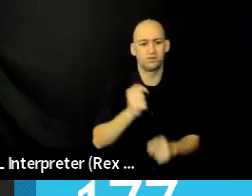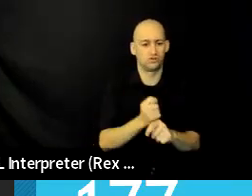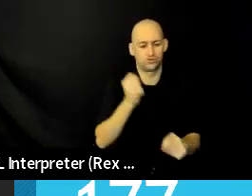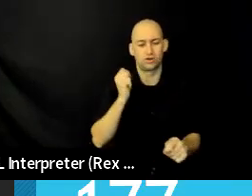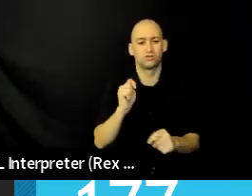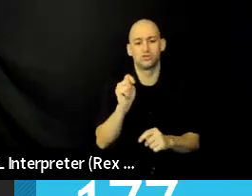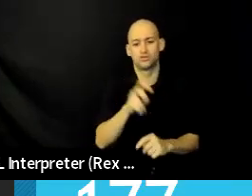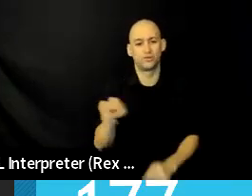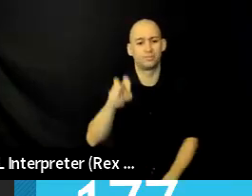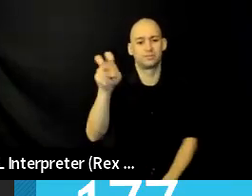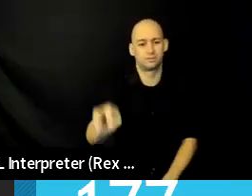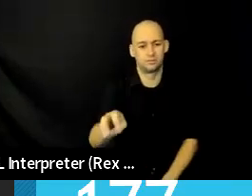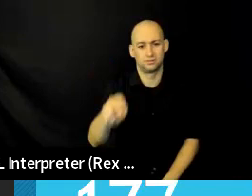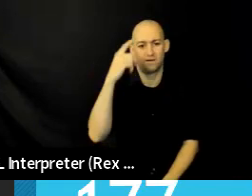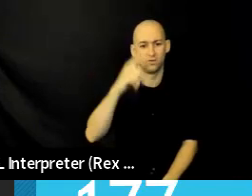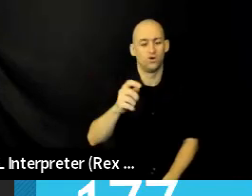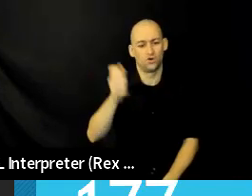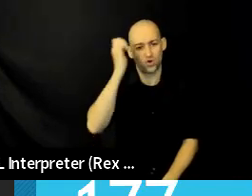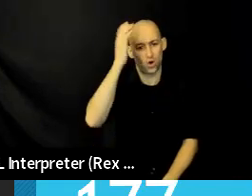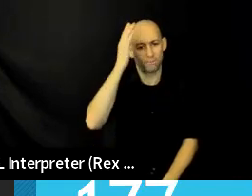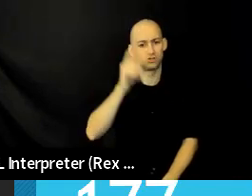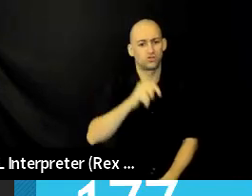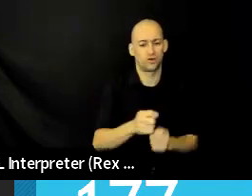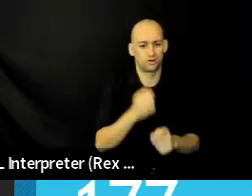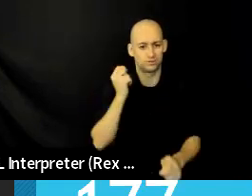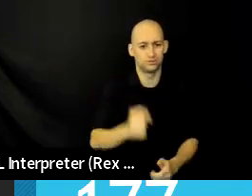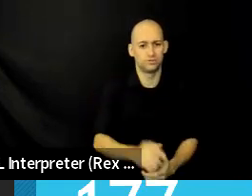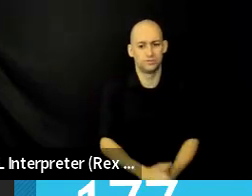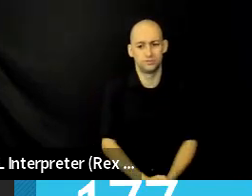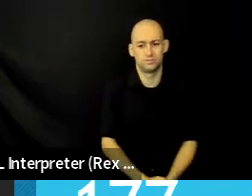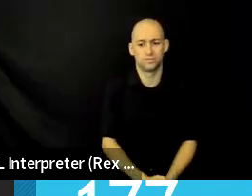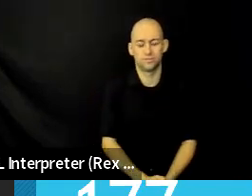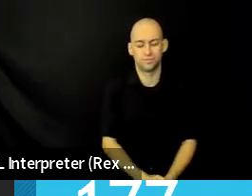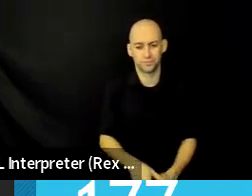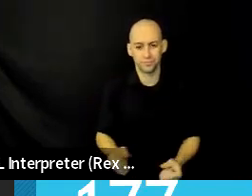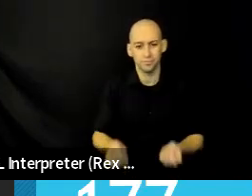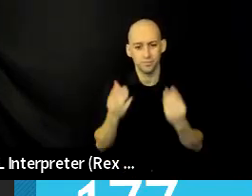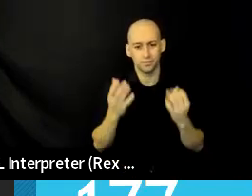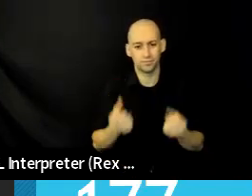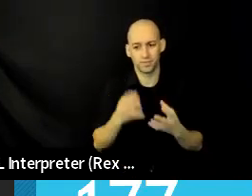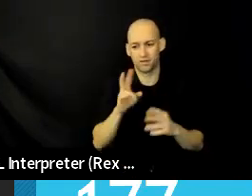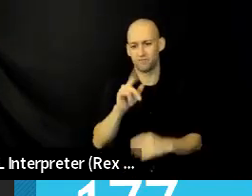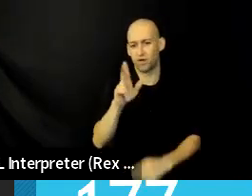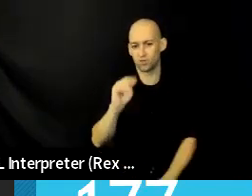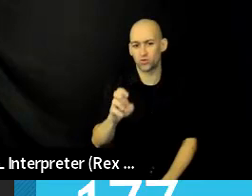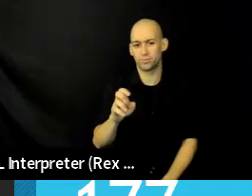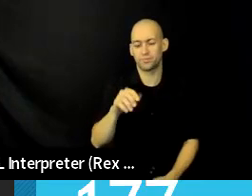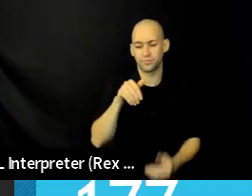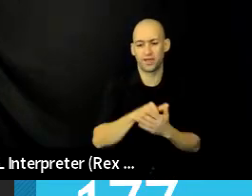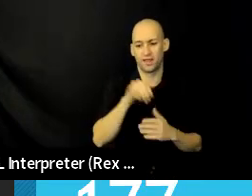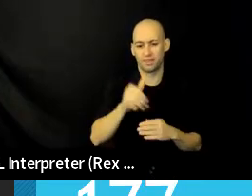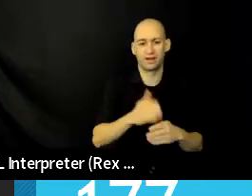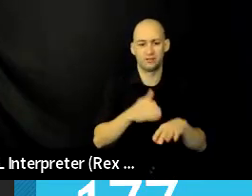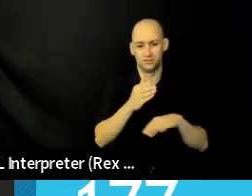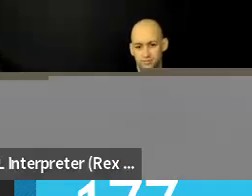trips for those garbage trucks. There is plenty of volume at this intersection to